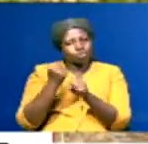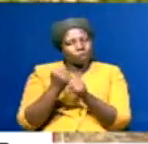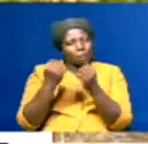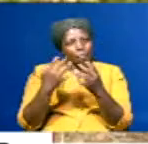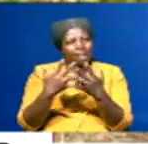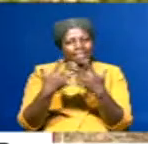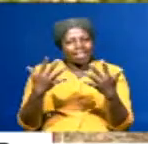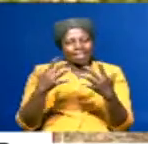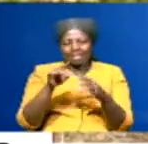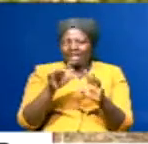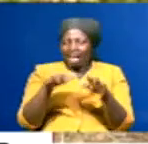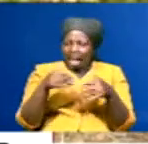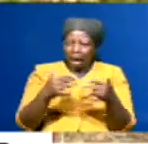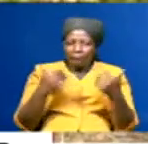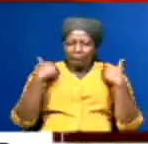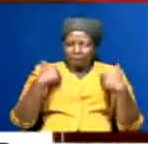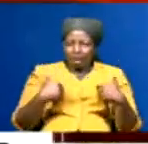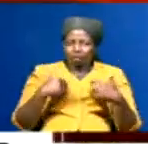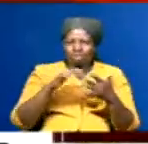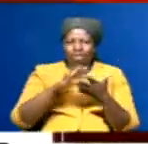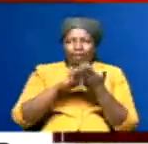that's how I became like that.